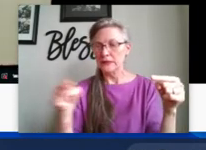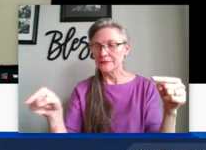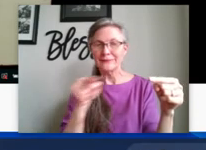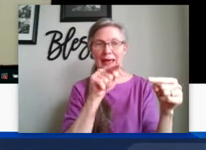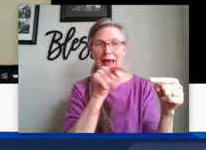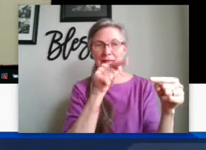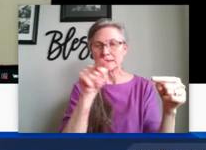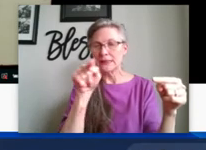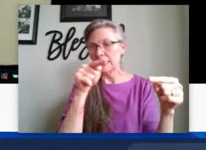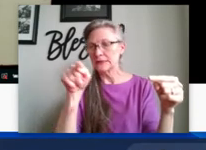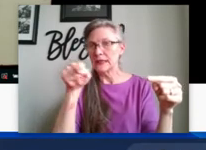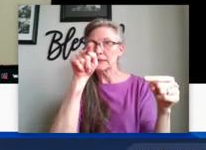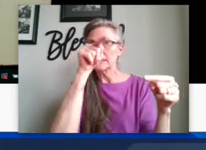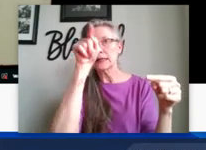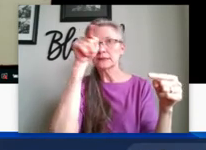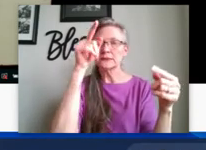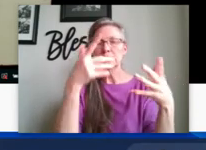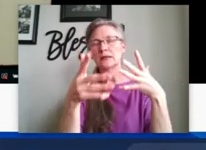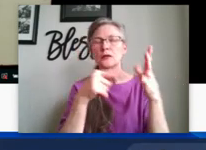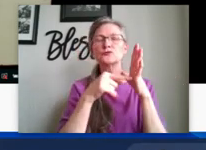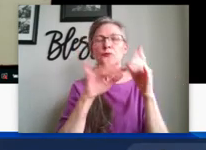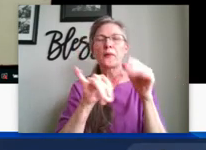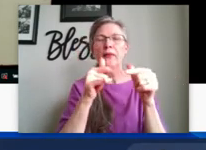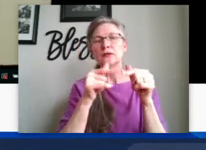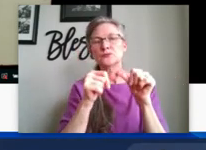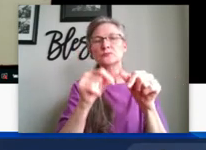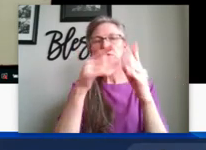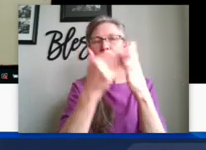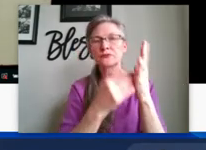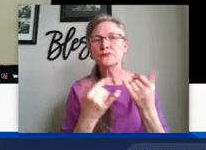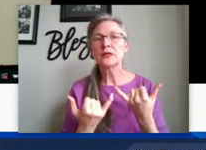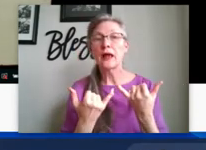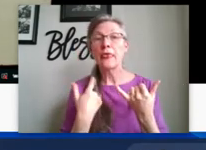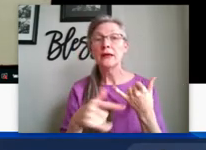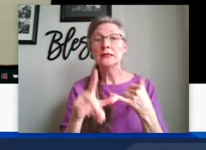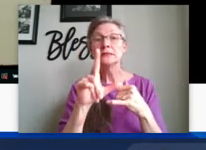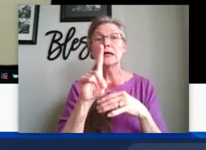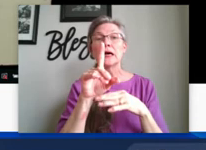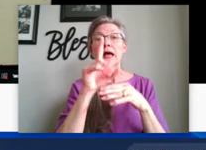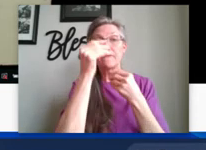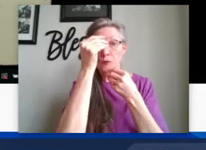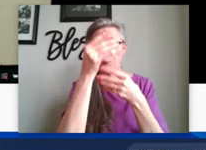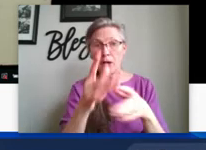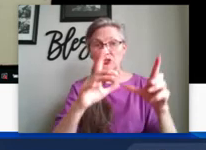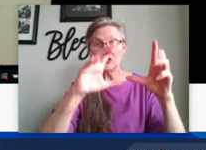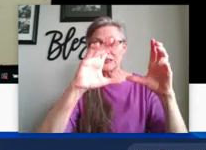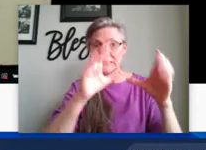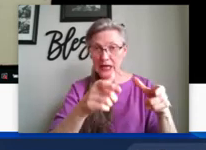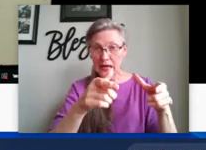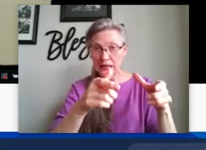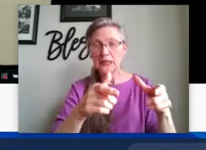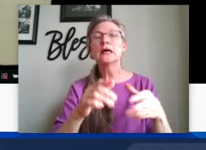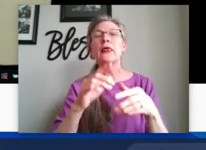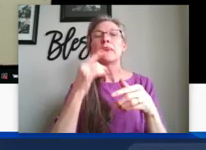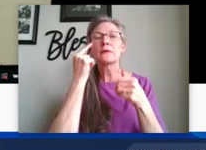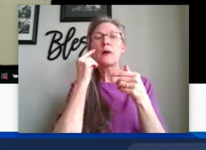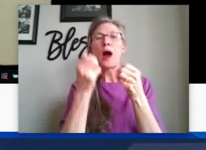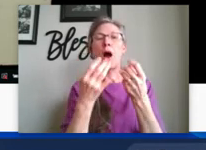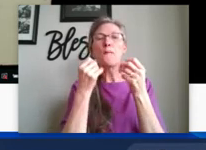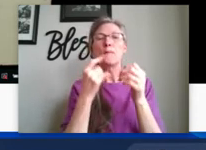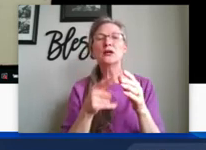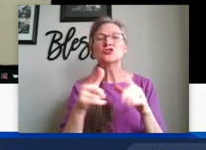little bit more about that as we continue our lesson for today. So this data set is about thinking about how much